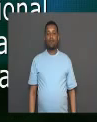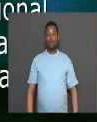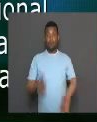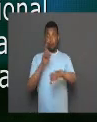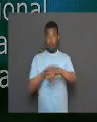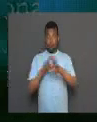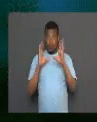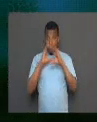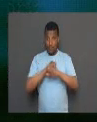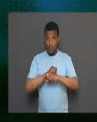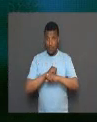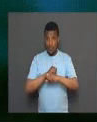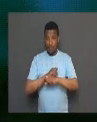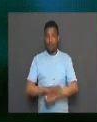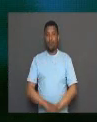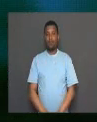Time's up.